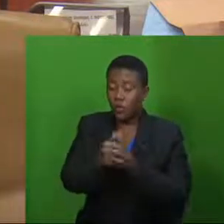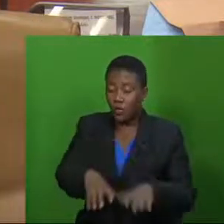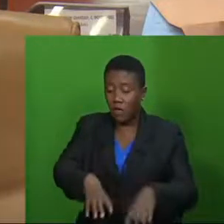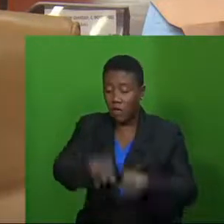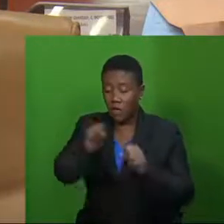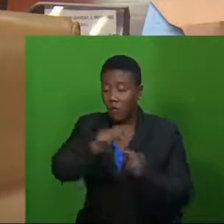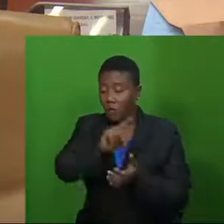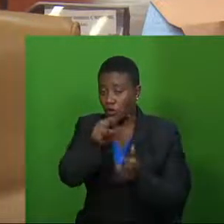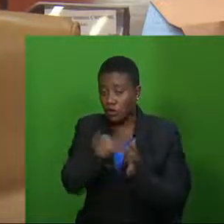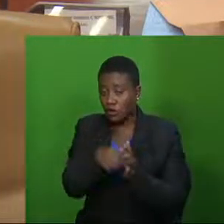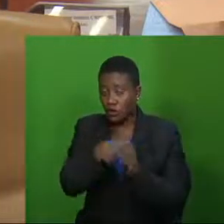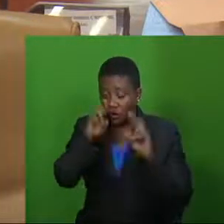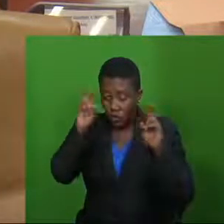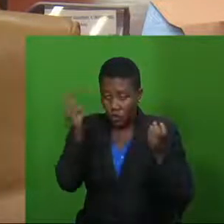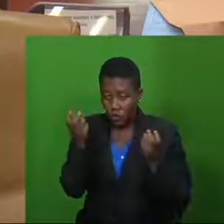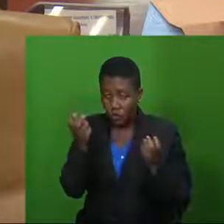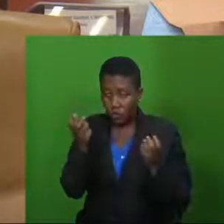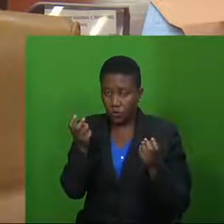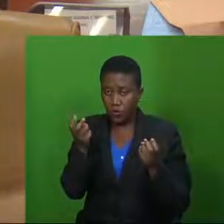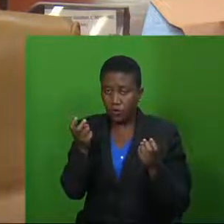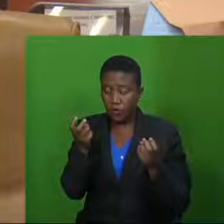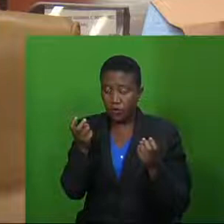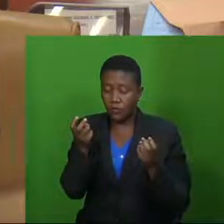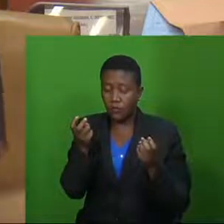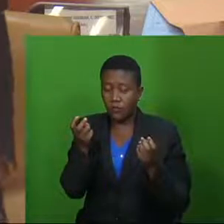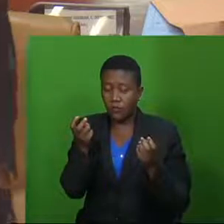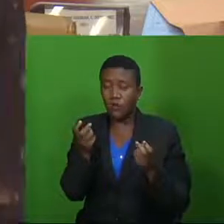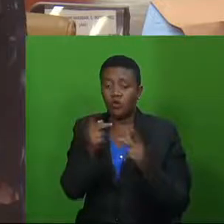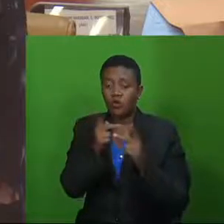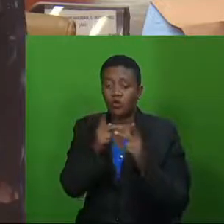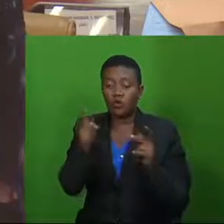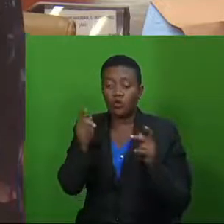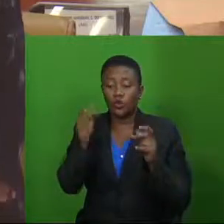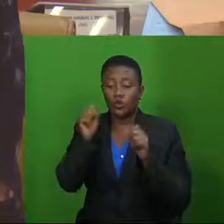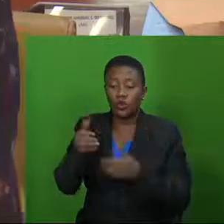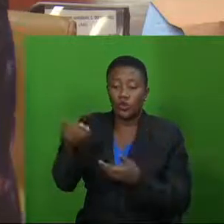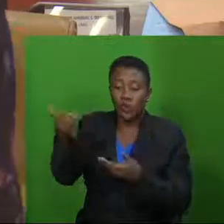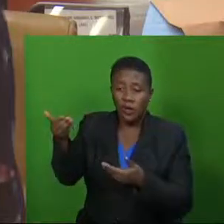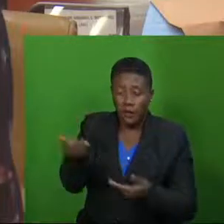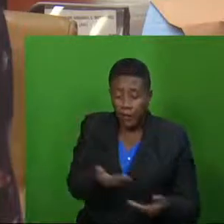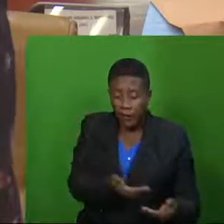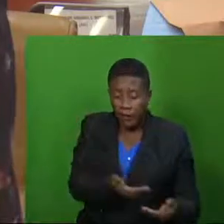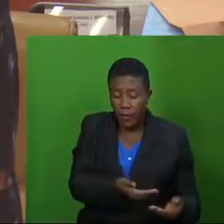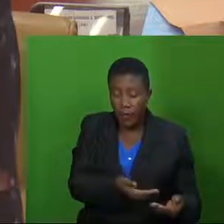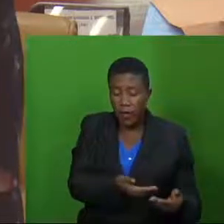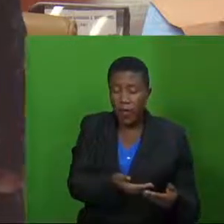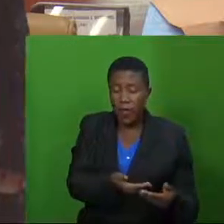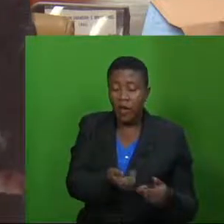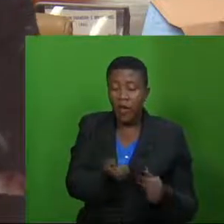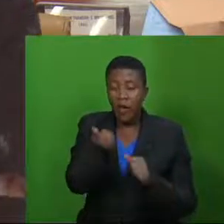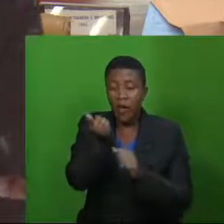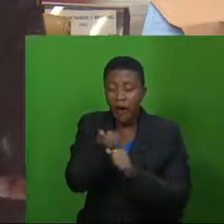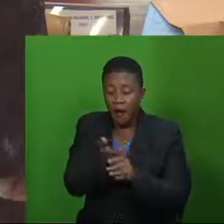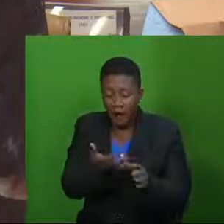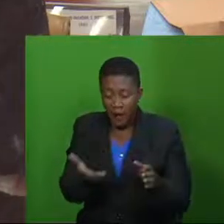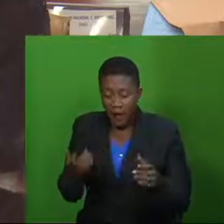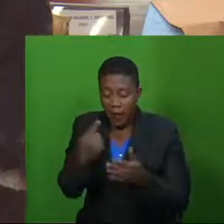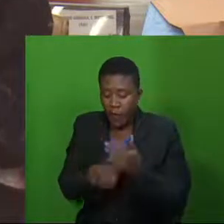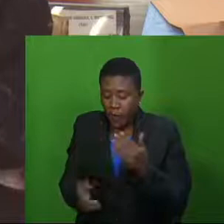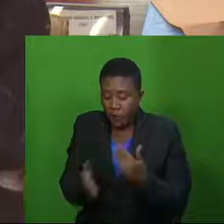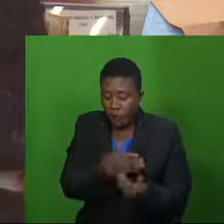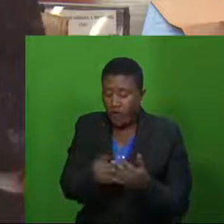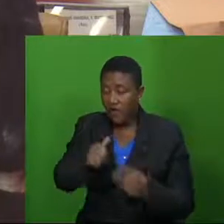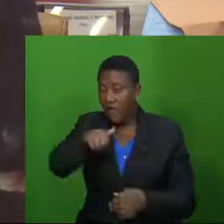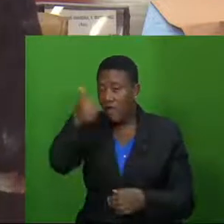accept this report for the Standing Orders Committee to be able to bring to finality what other parliaments couldn't